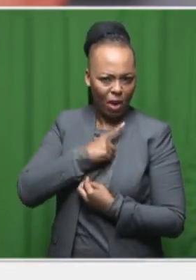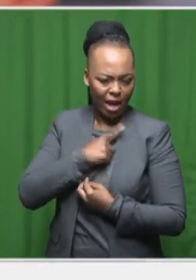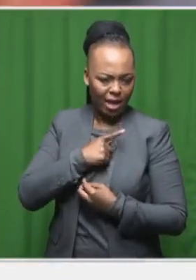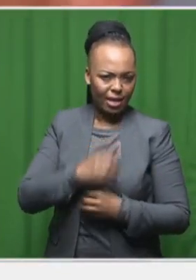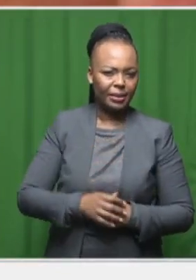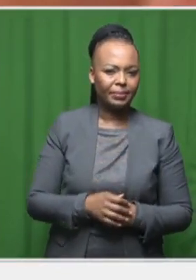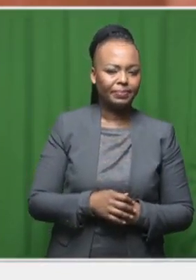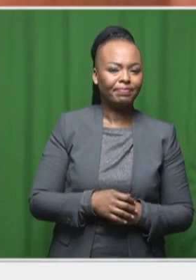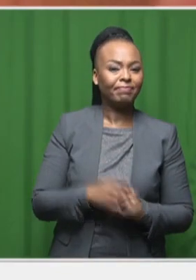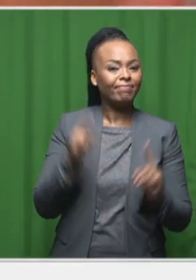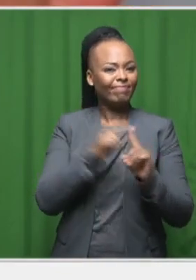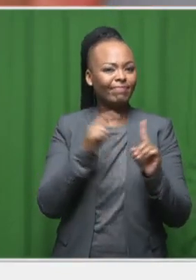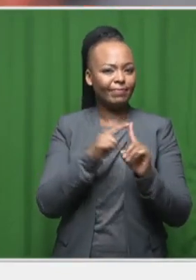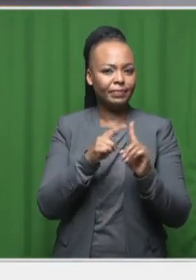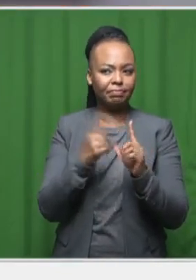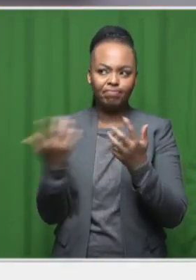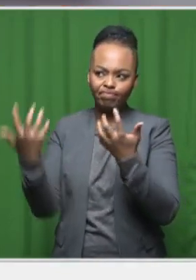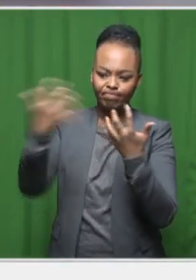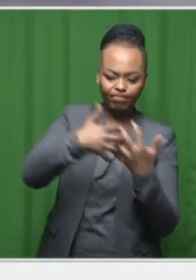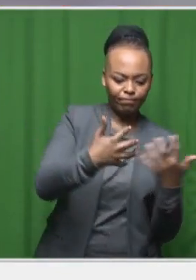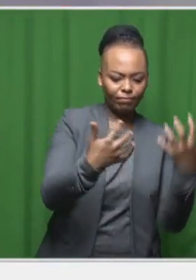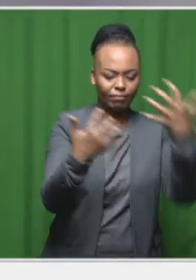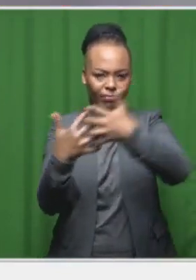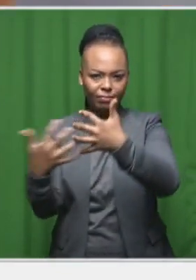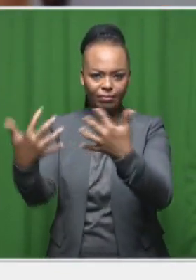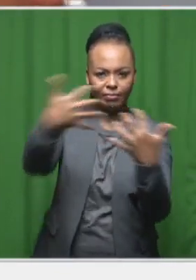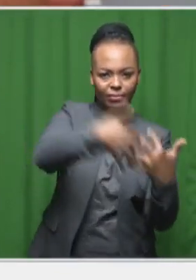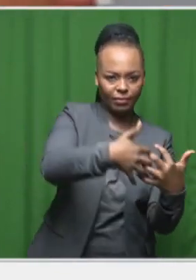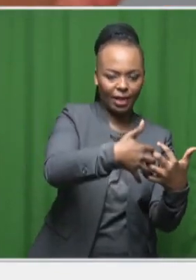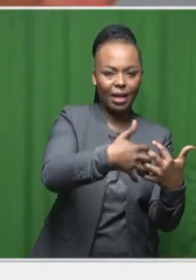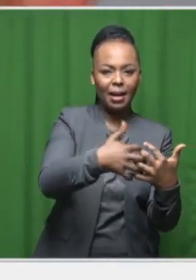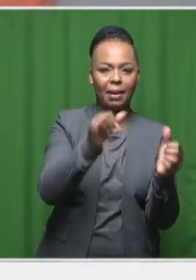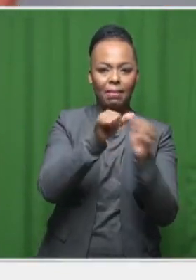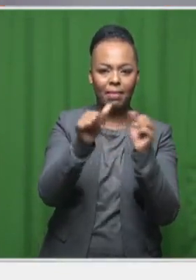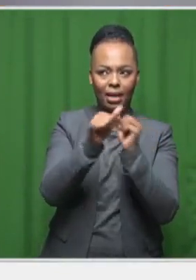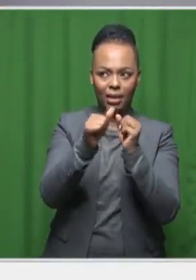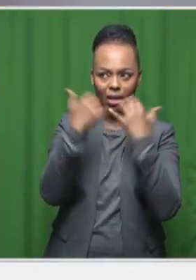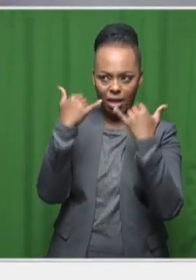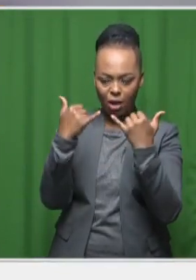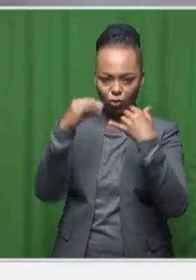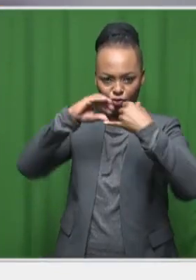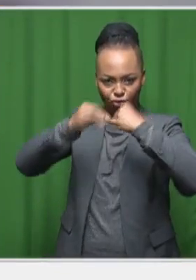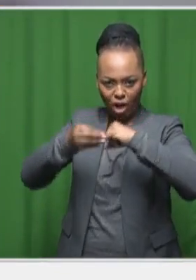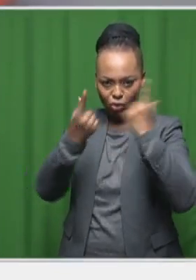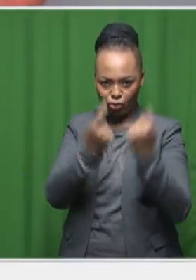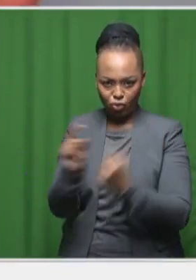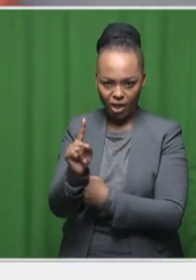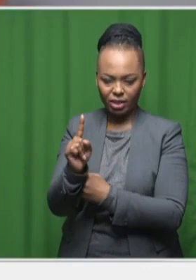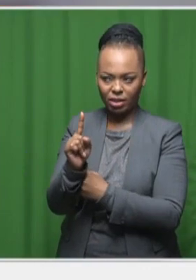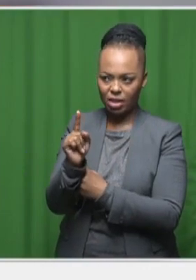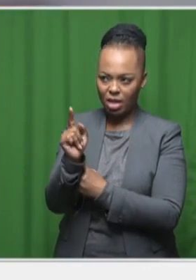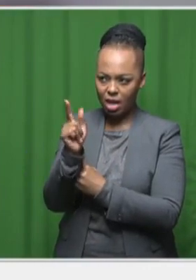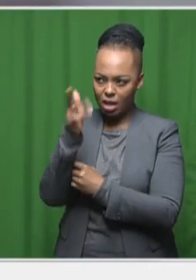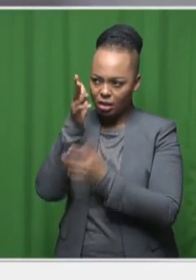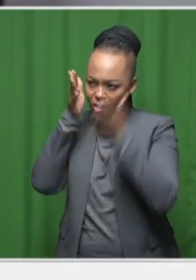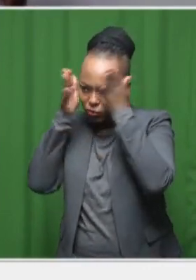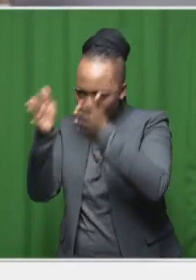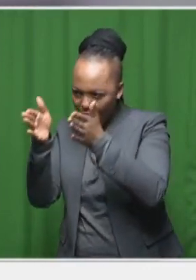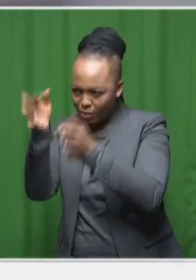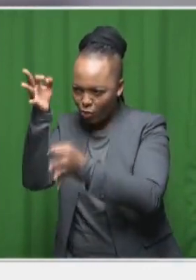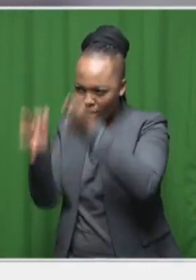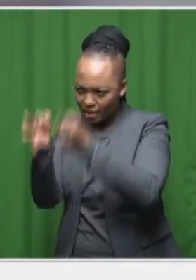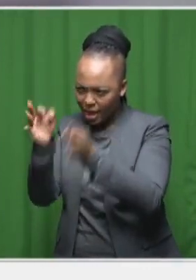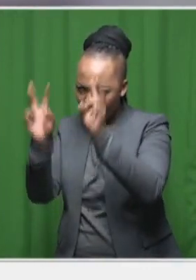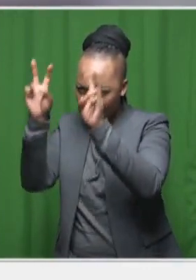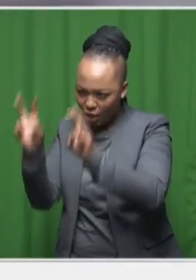using the match, which is how one usually gets the attention of the political elite in South Africa as